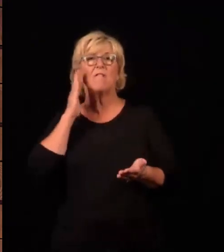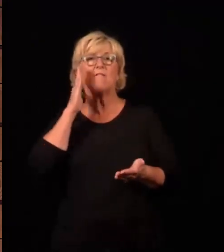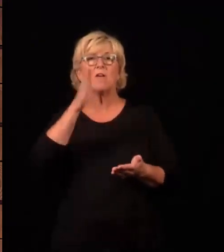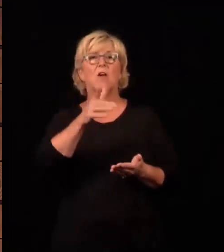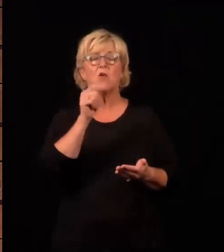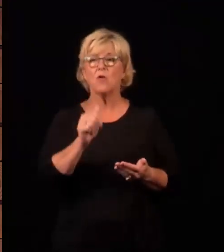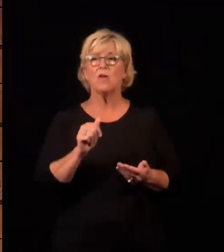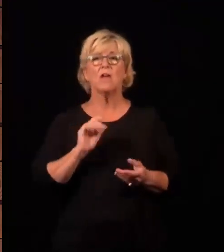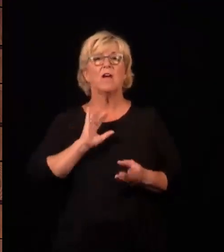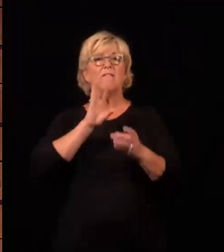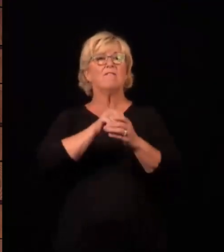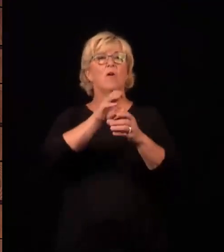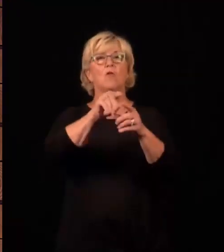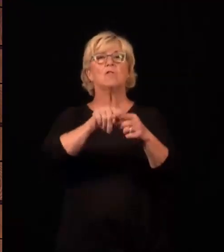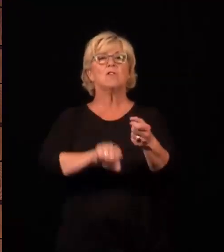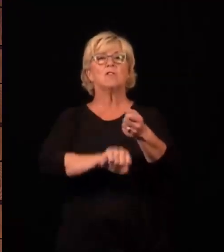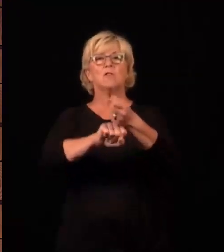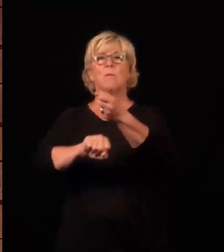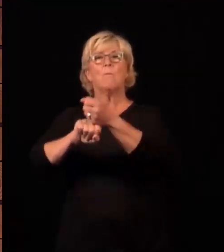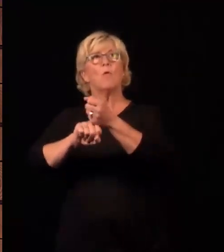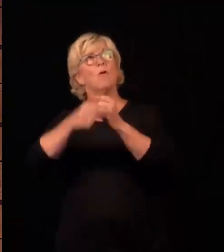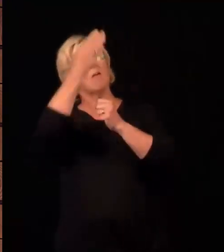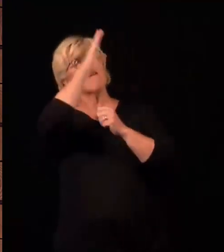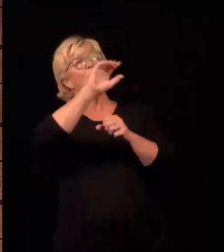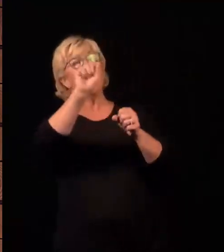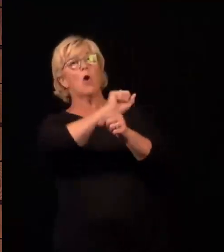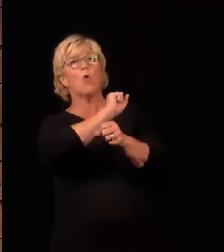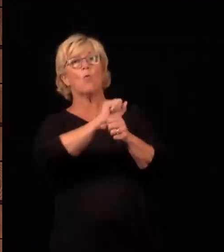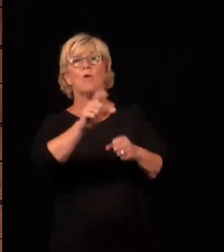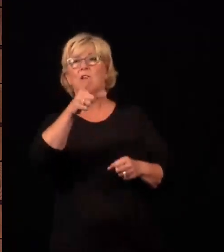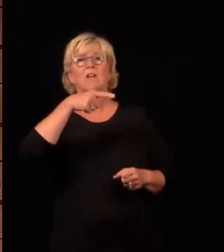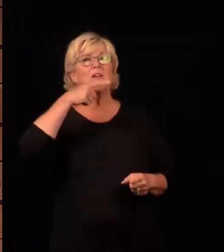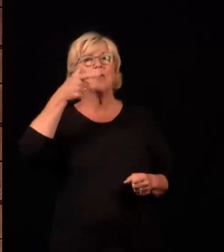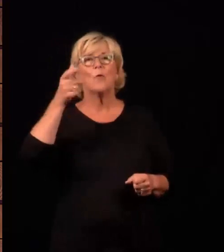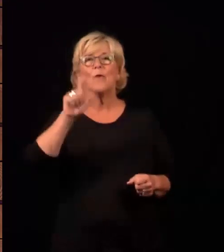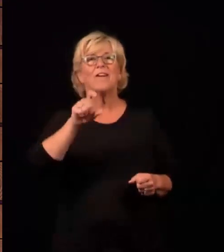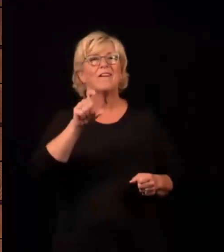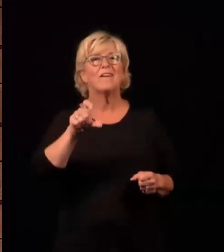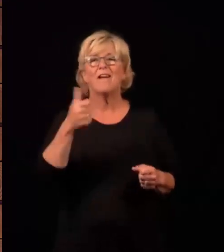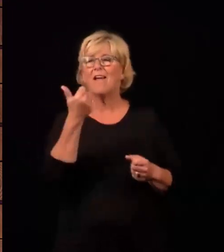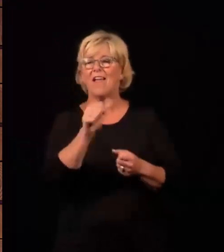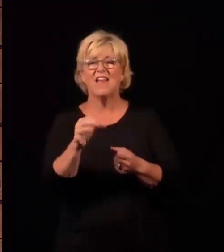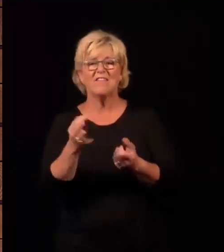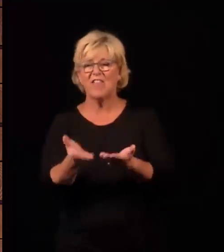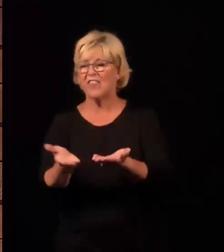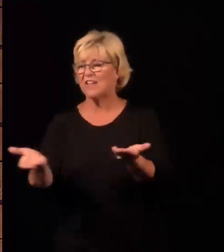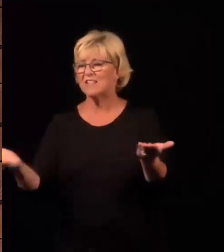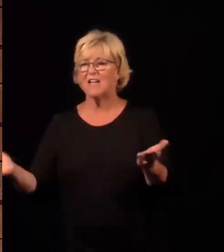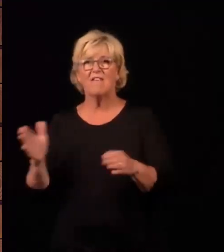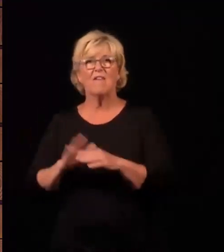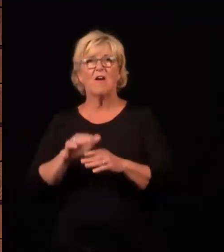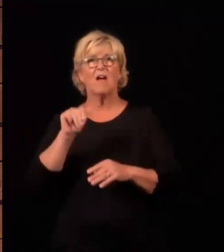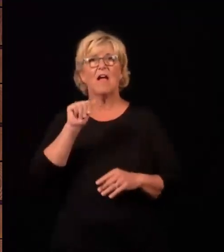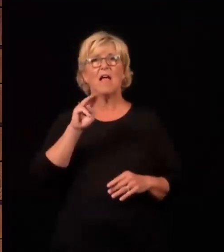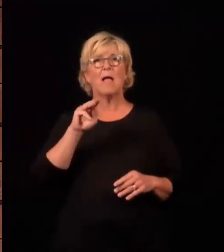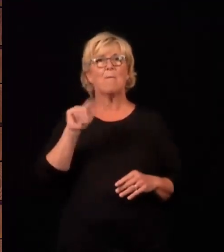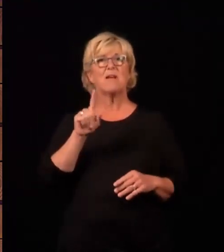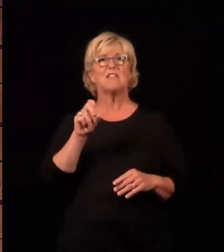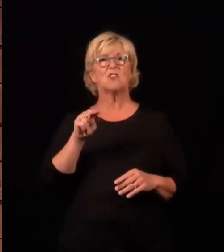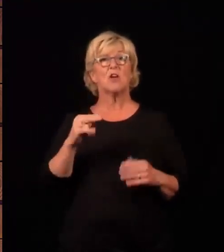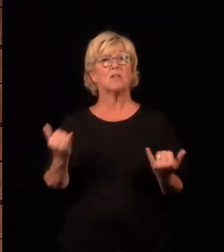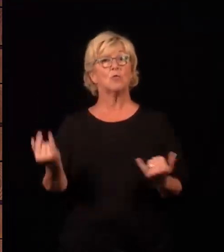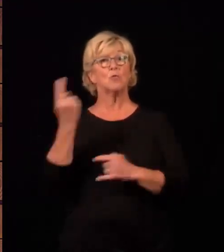to participate and support the work of the Lord. You do not need any of the stuff on Amazon